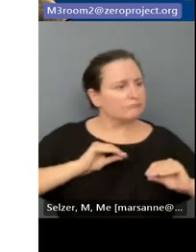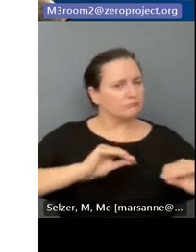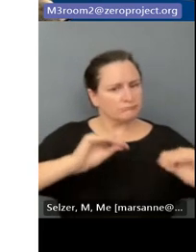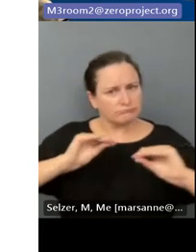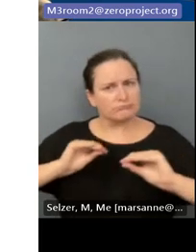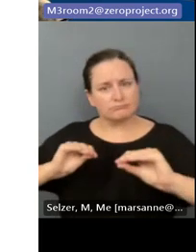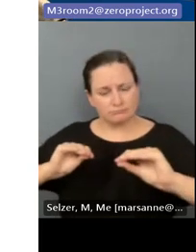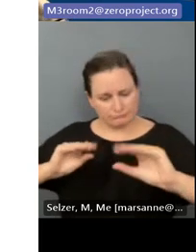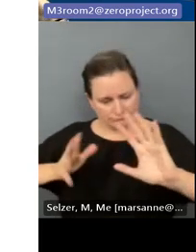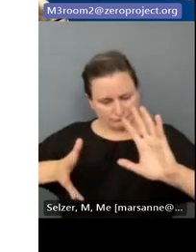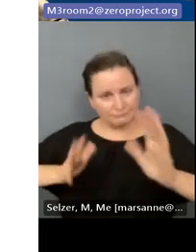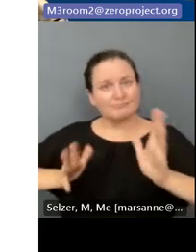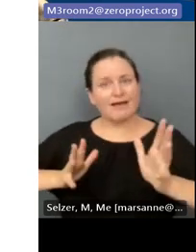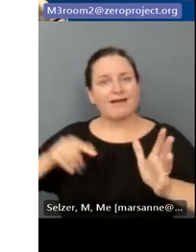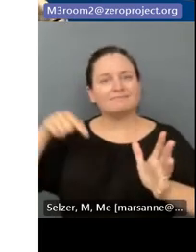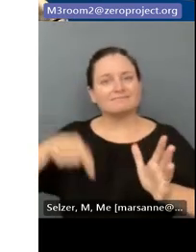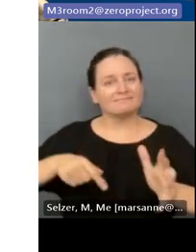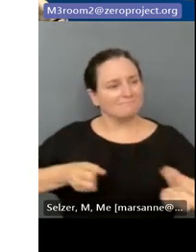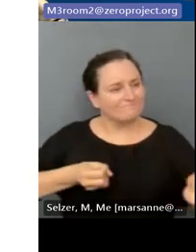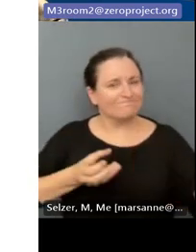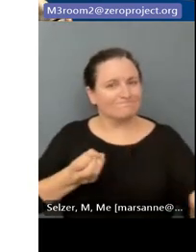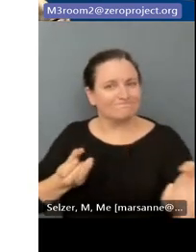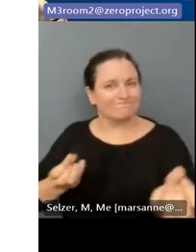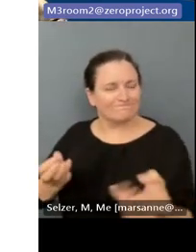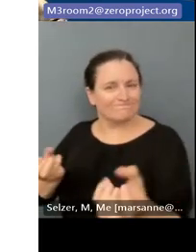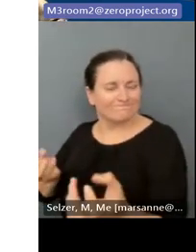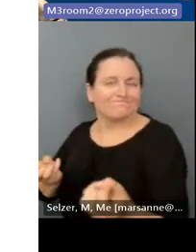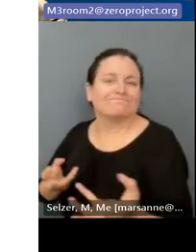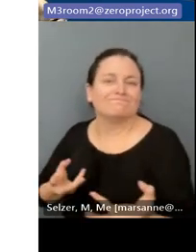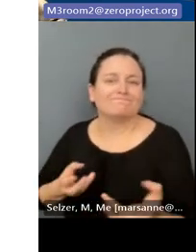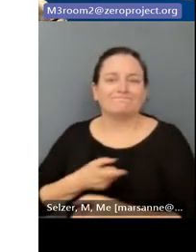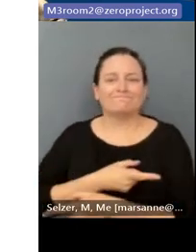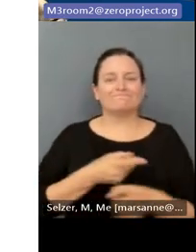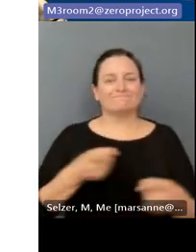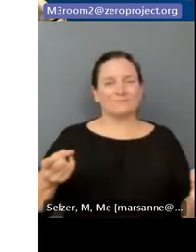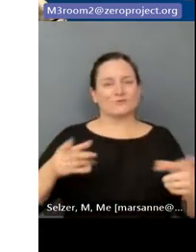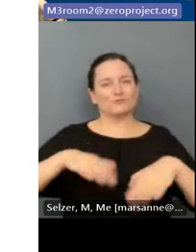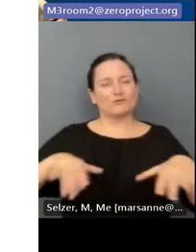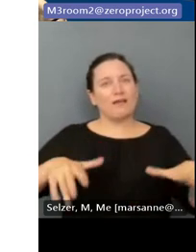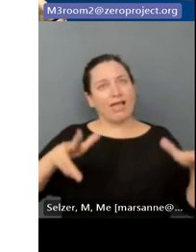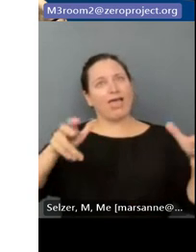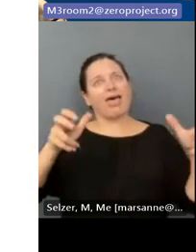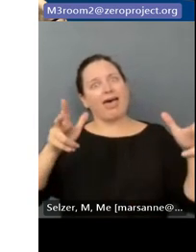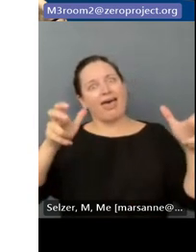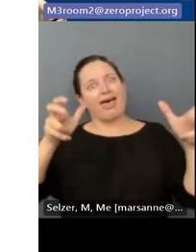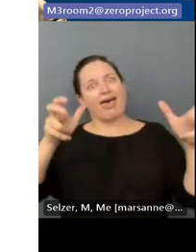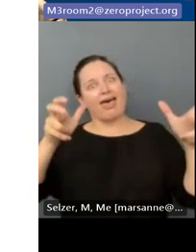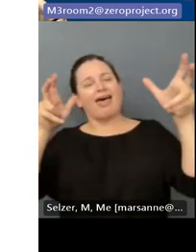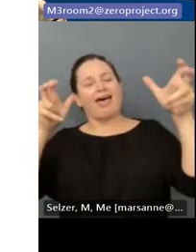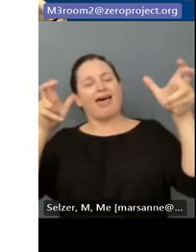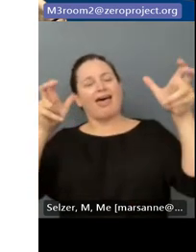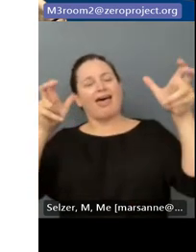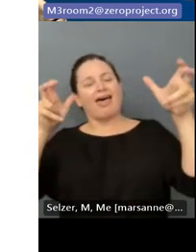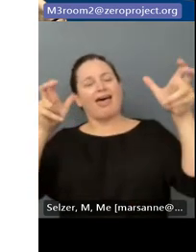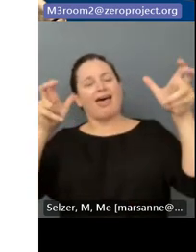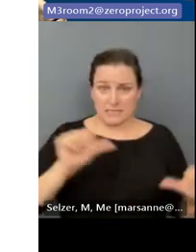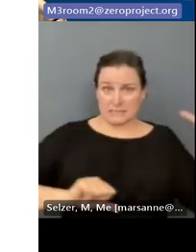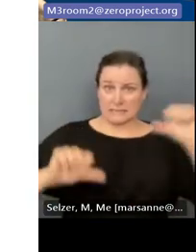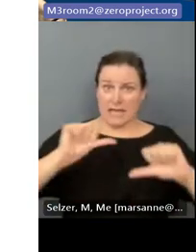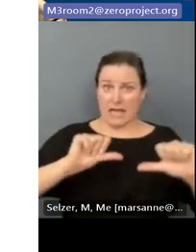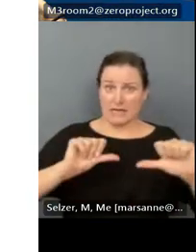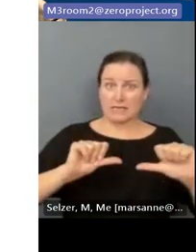uses his hands to talk, to paint pictures about anything and everything, like how phone works, the bacteria divides, or food gets digested